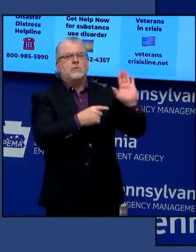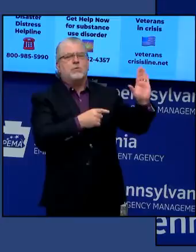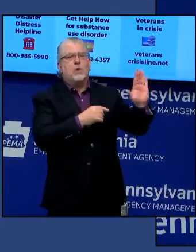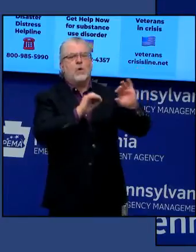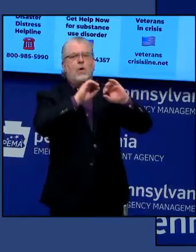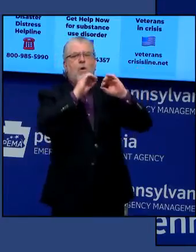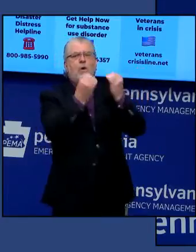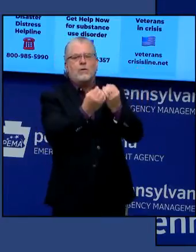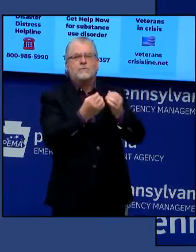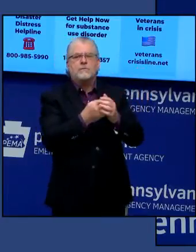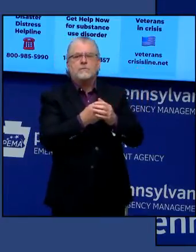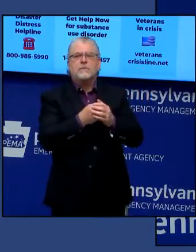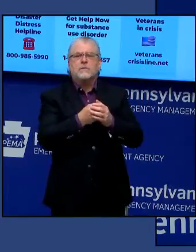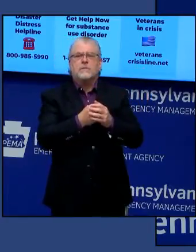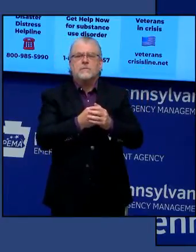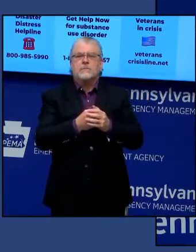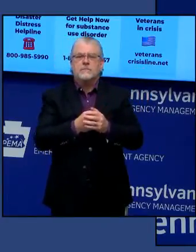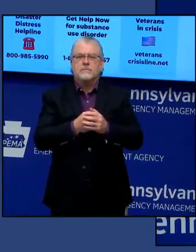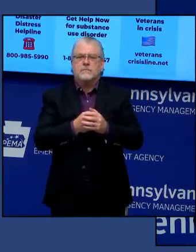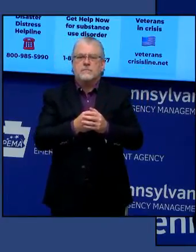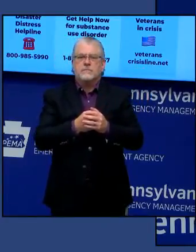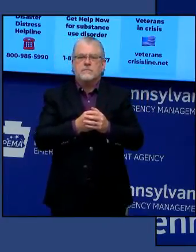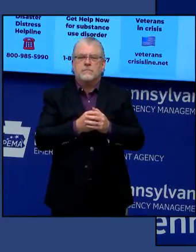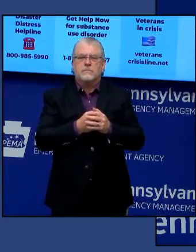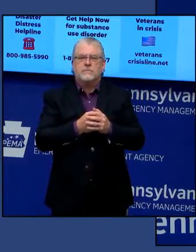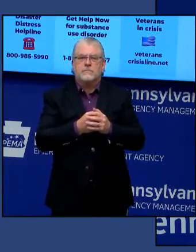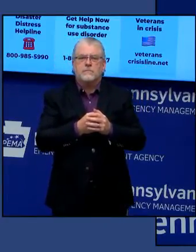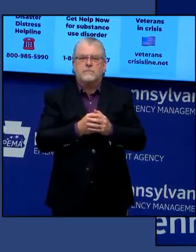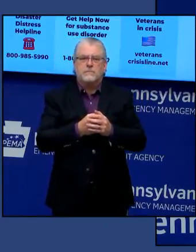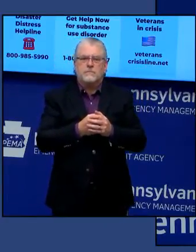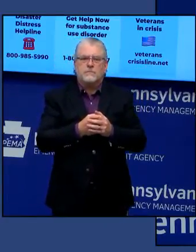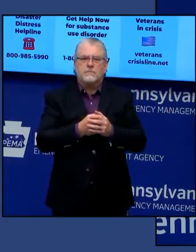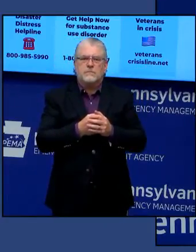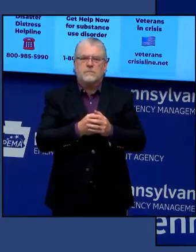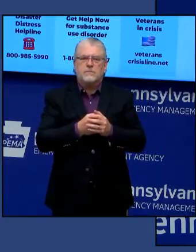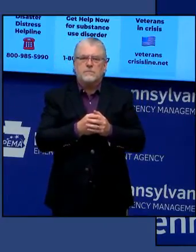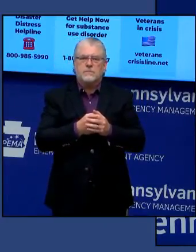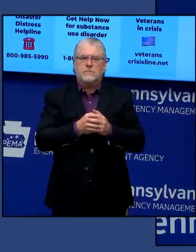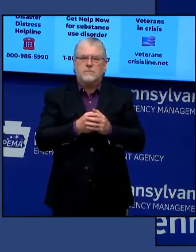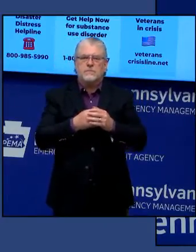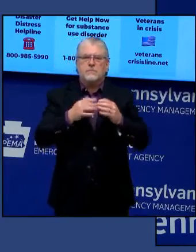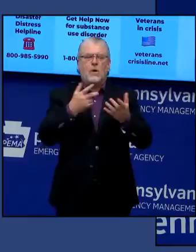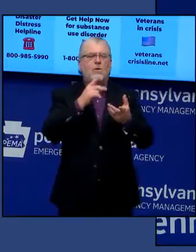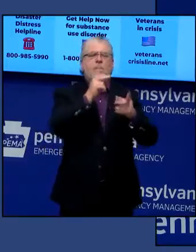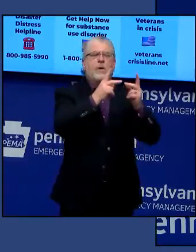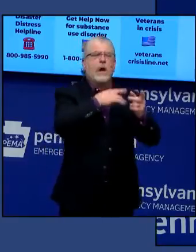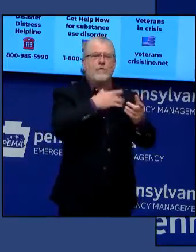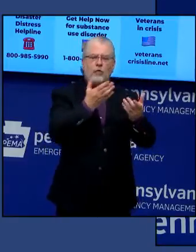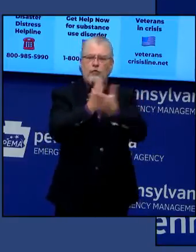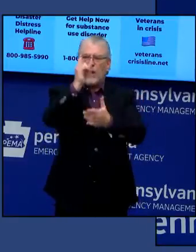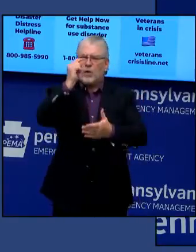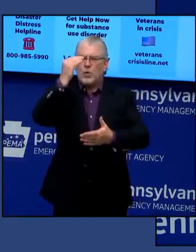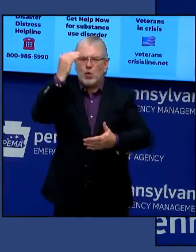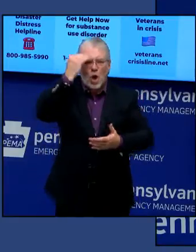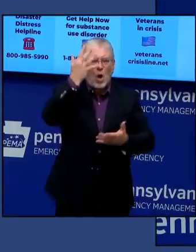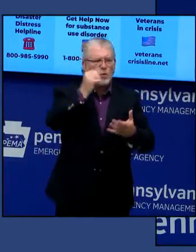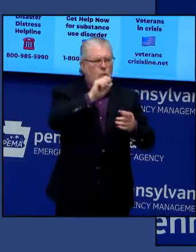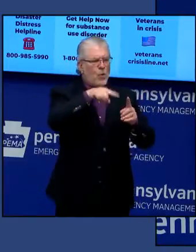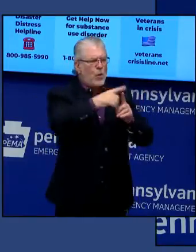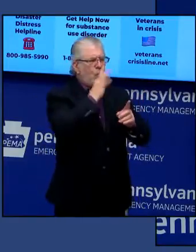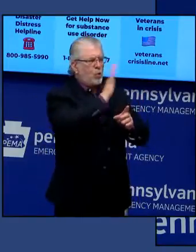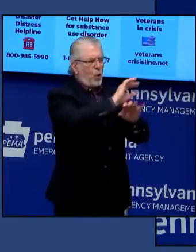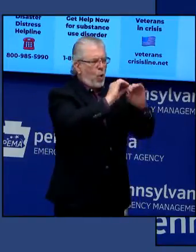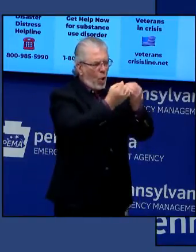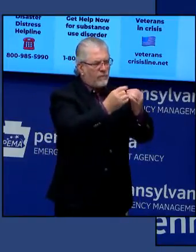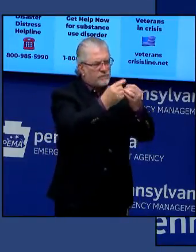don't know the answer to that question. I mean, one of the main reasons why we're not doing that is that we're in the middle of a global pandemic. In addition to all of our